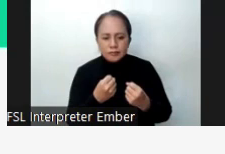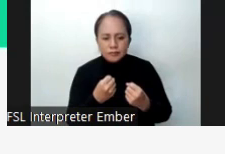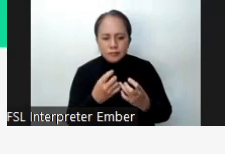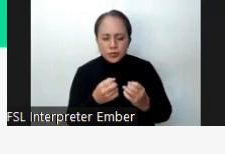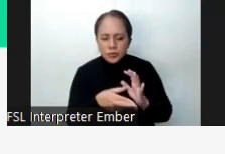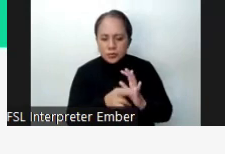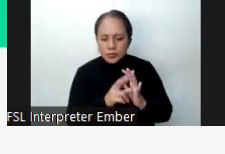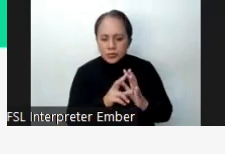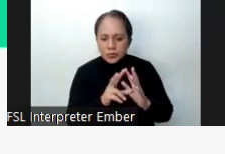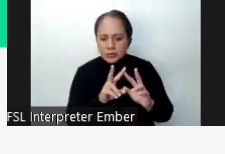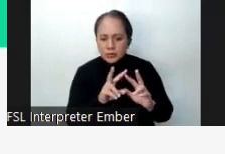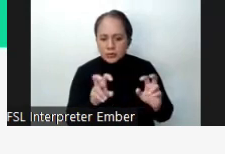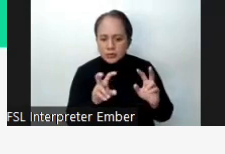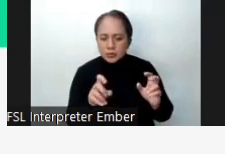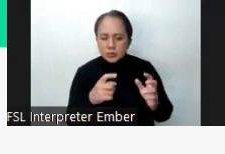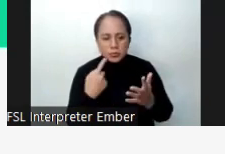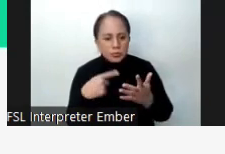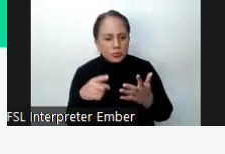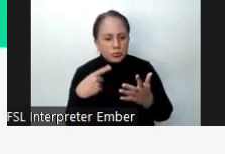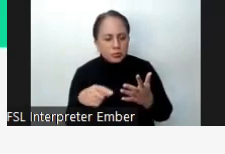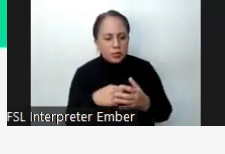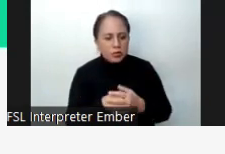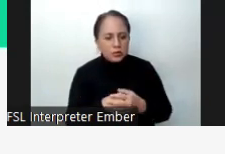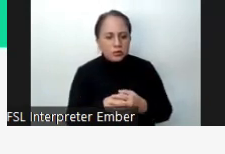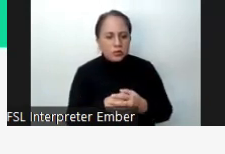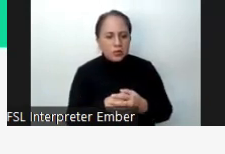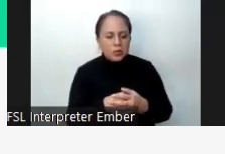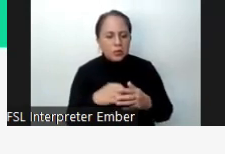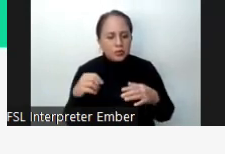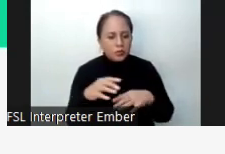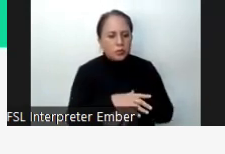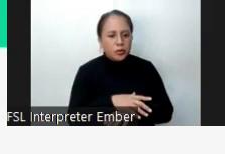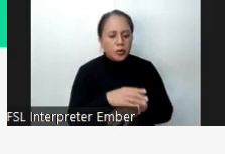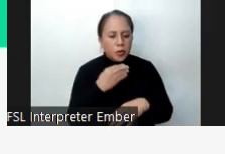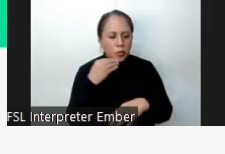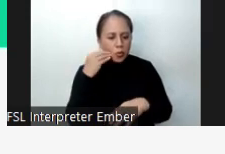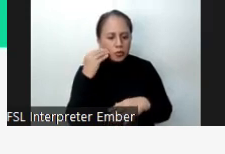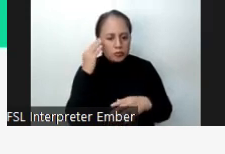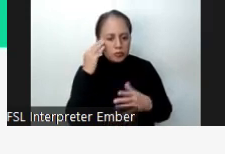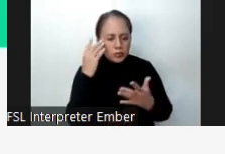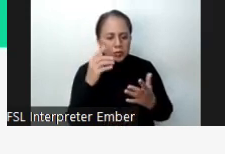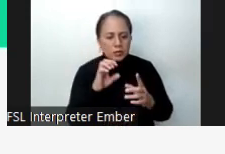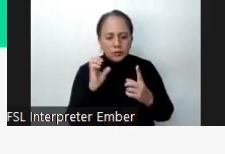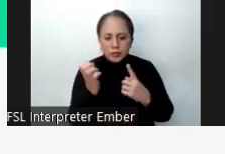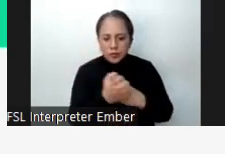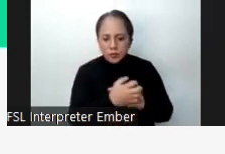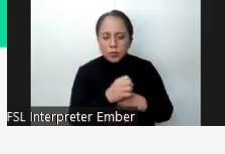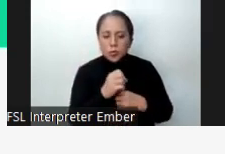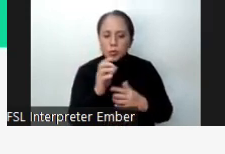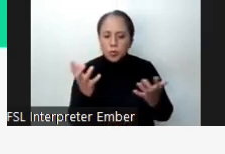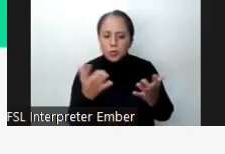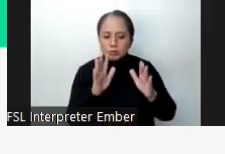the reviewed studies looked into the influence of the home literacy environment